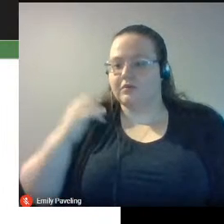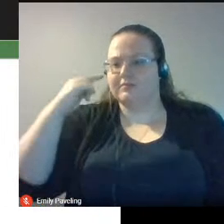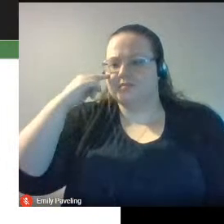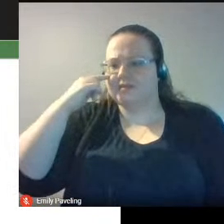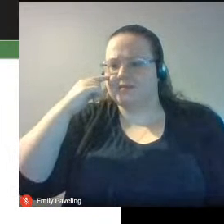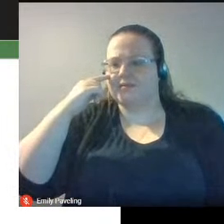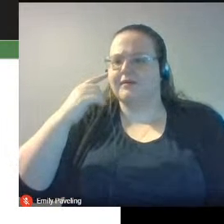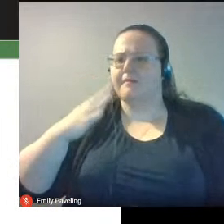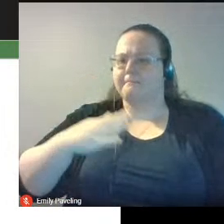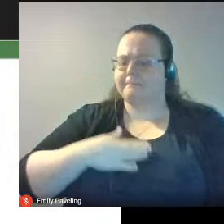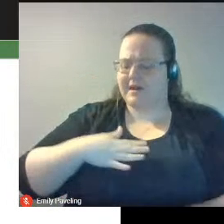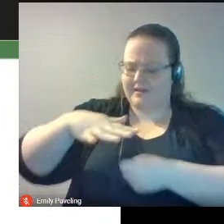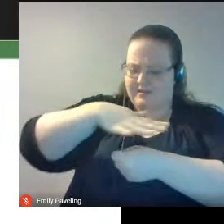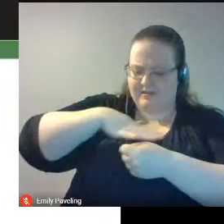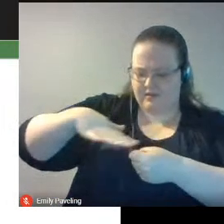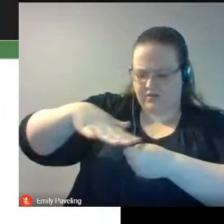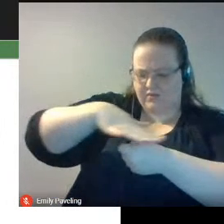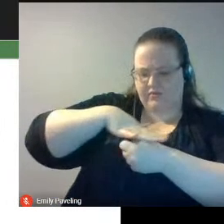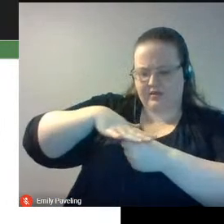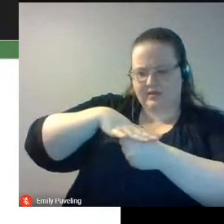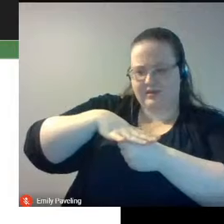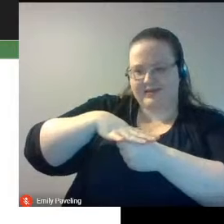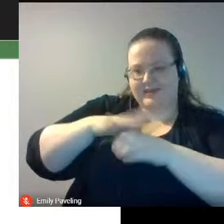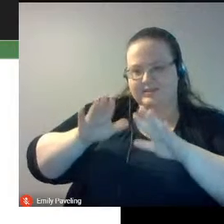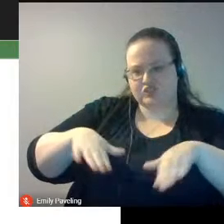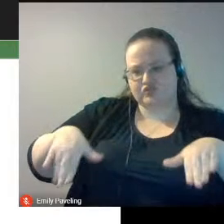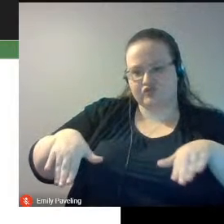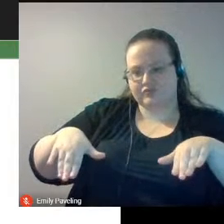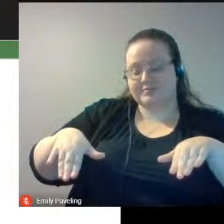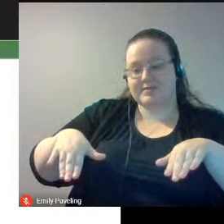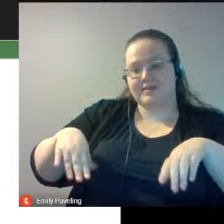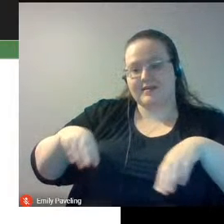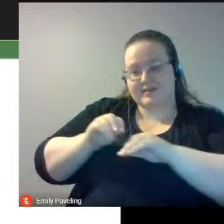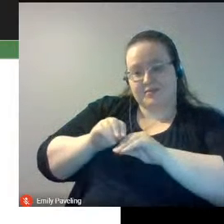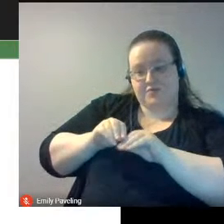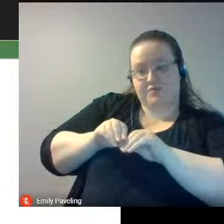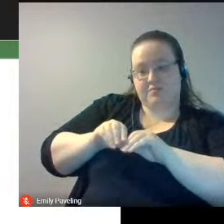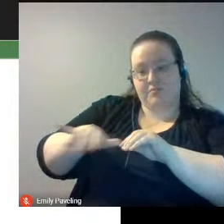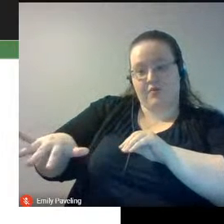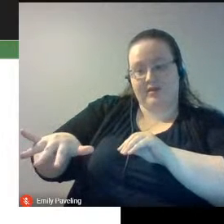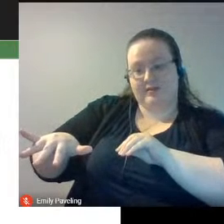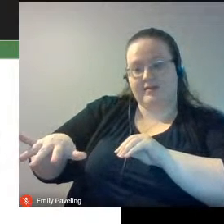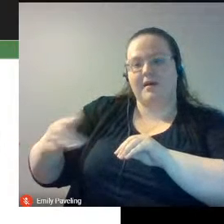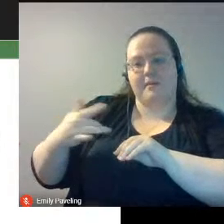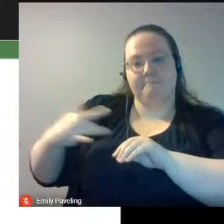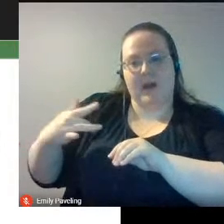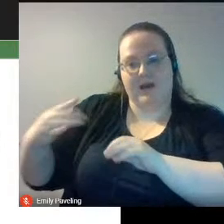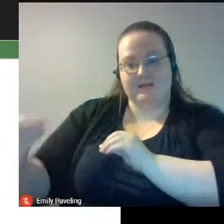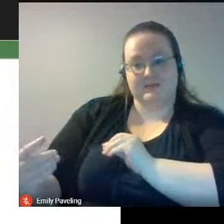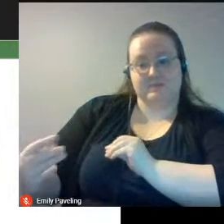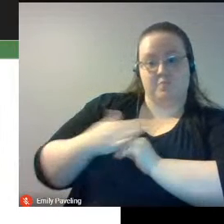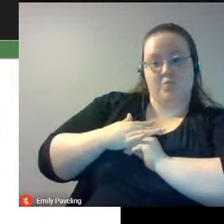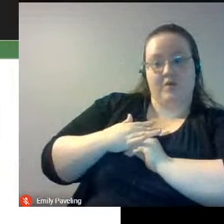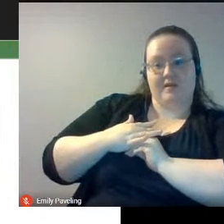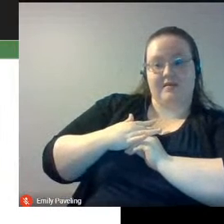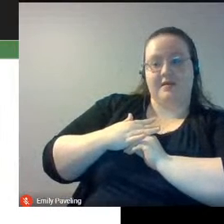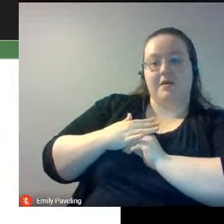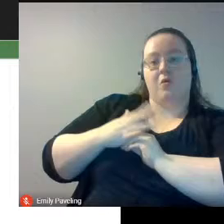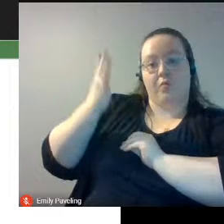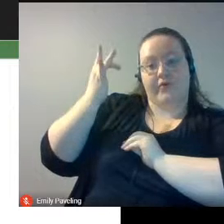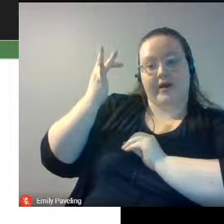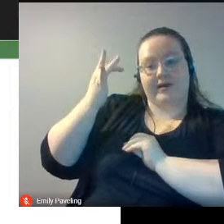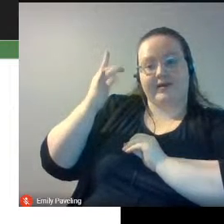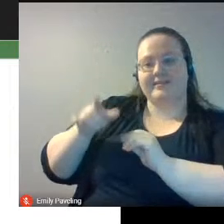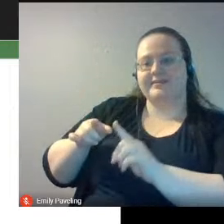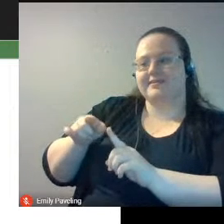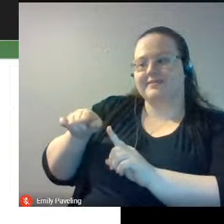in Ontario have been infected has been through close contact with another person who has a confirmed case of COVID-19, usually